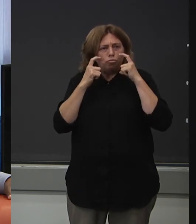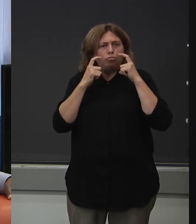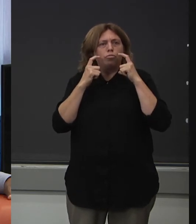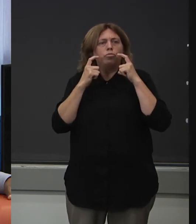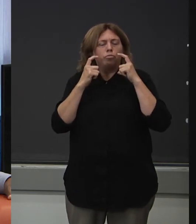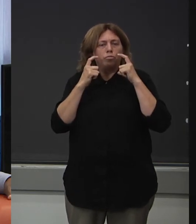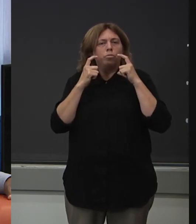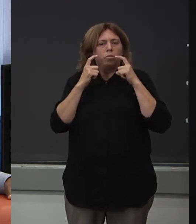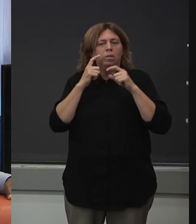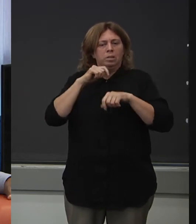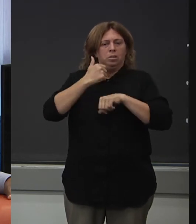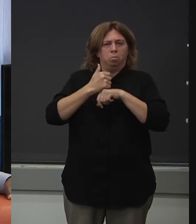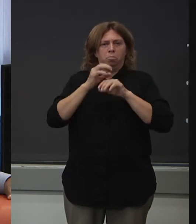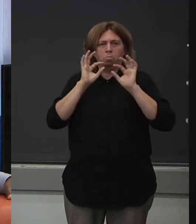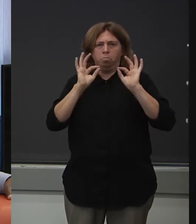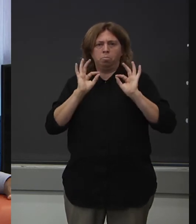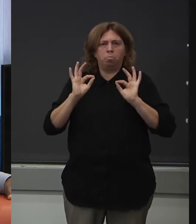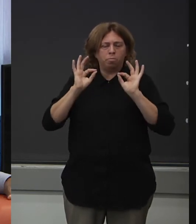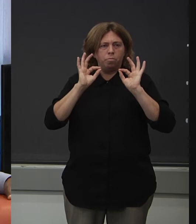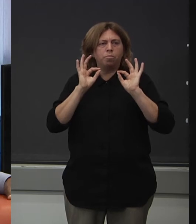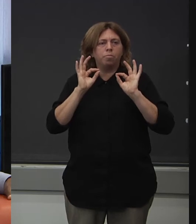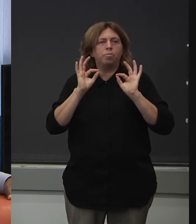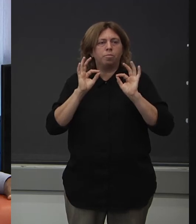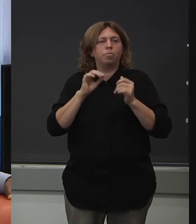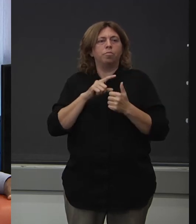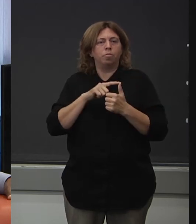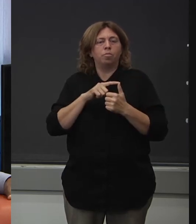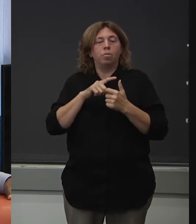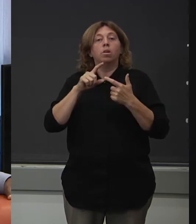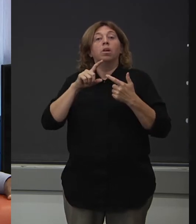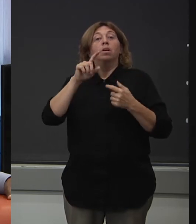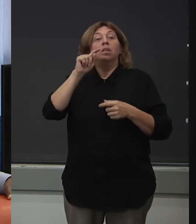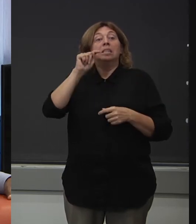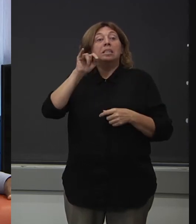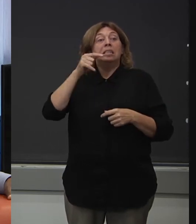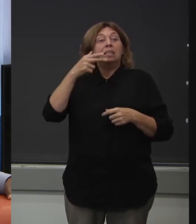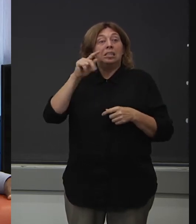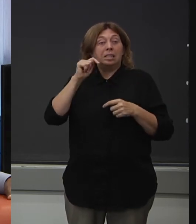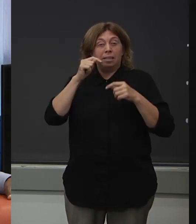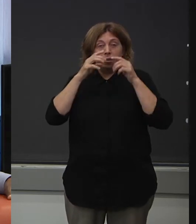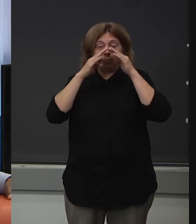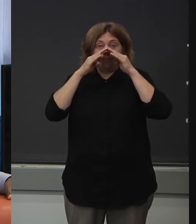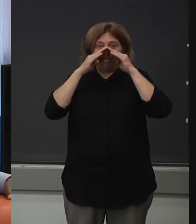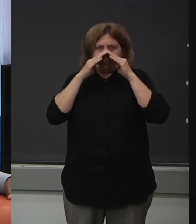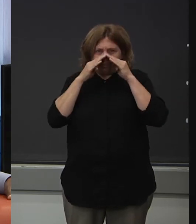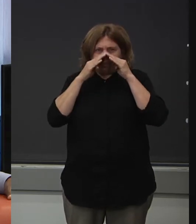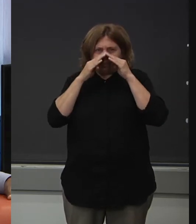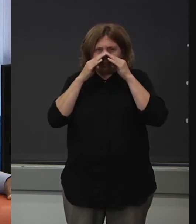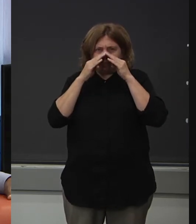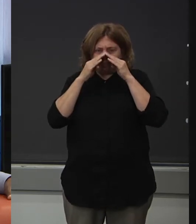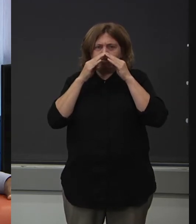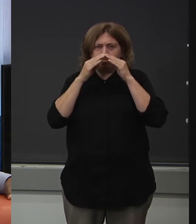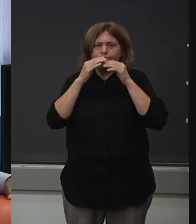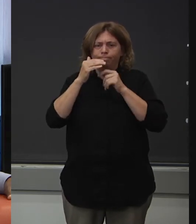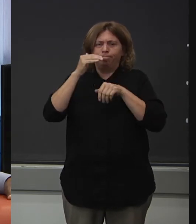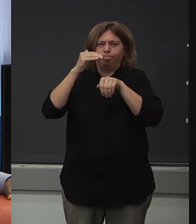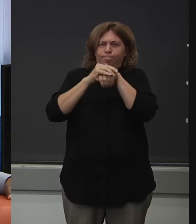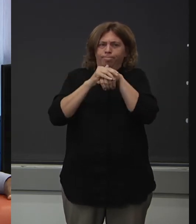it's tight above the nose, above your nose, and it's tight